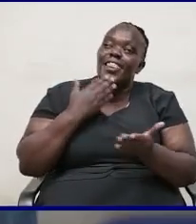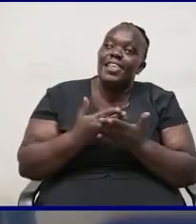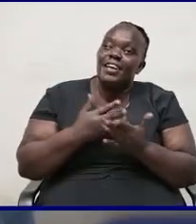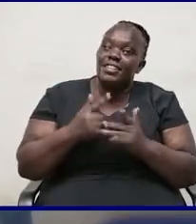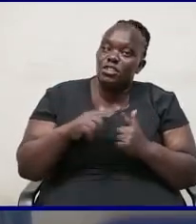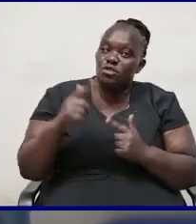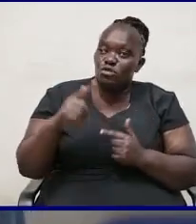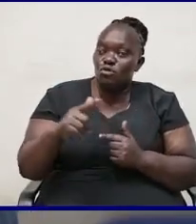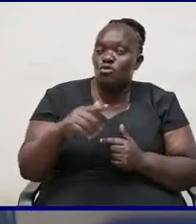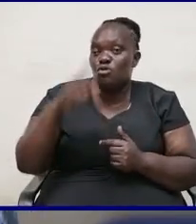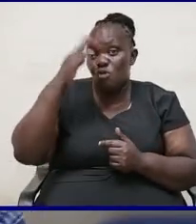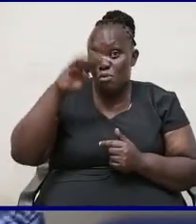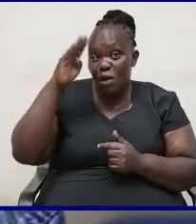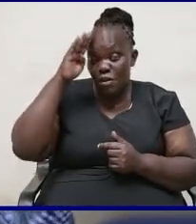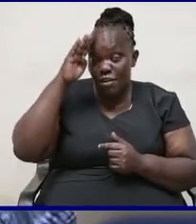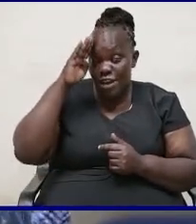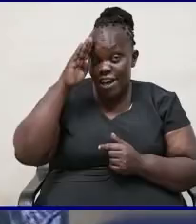to